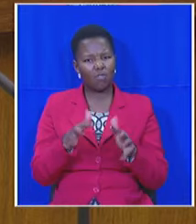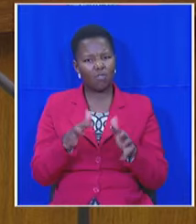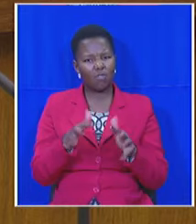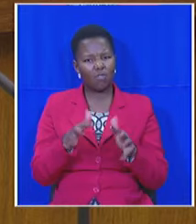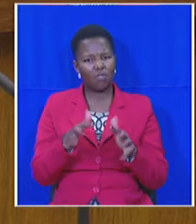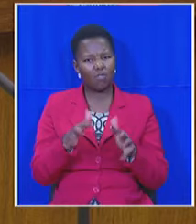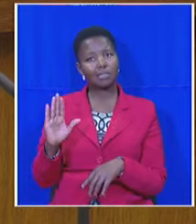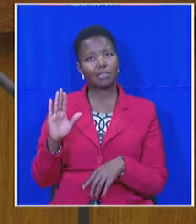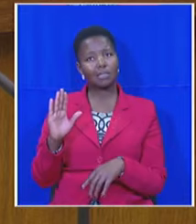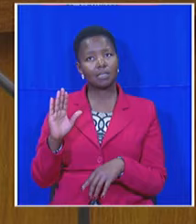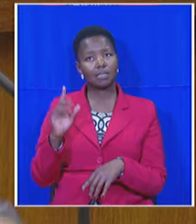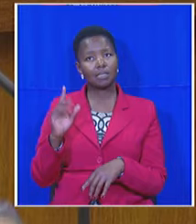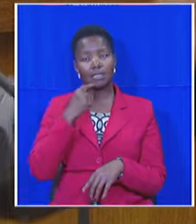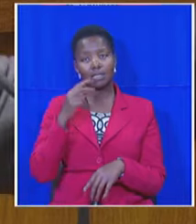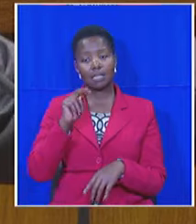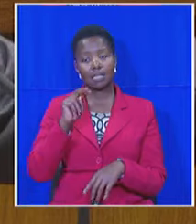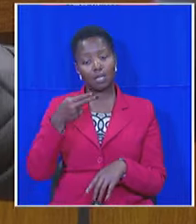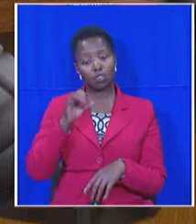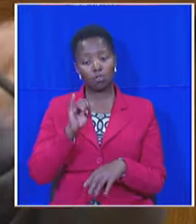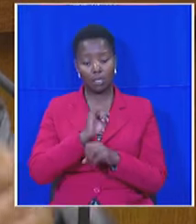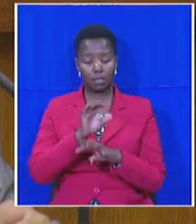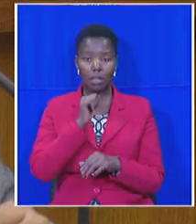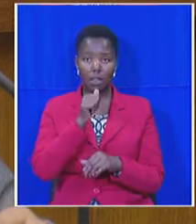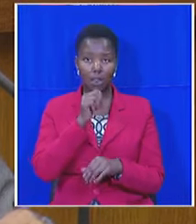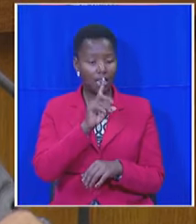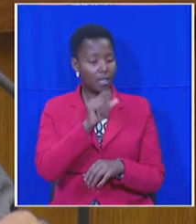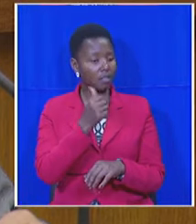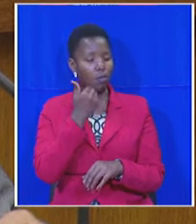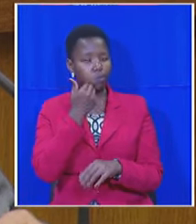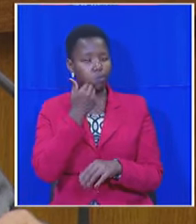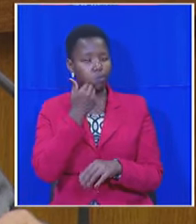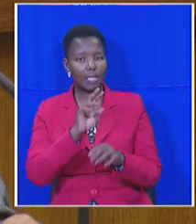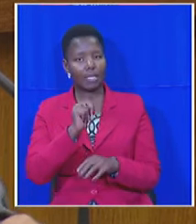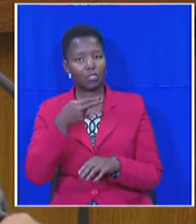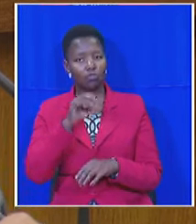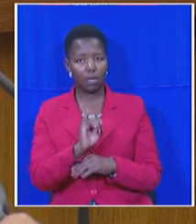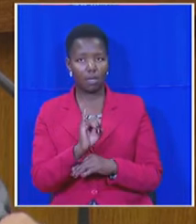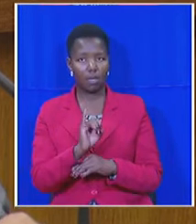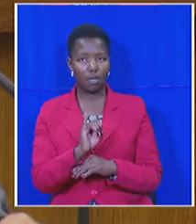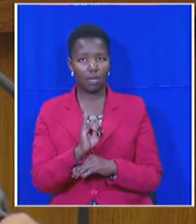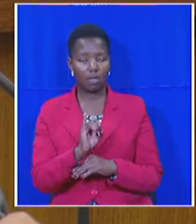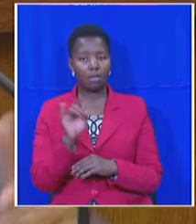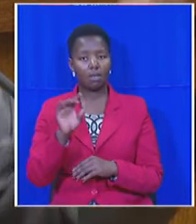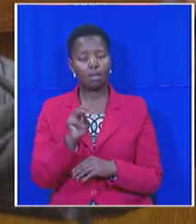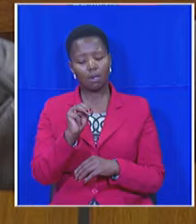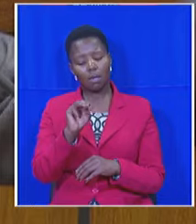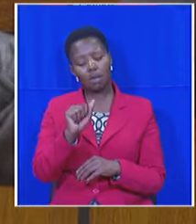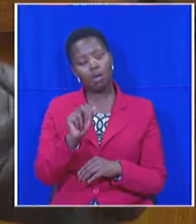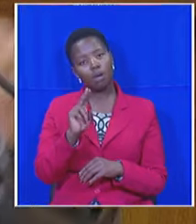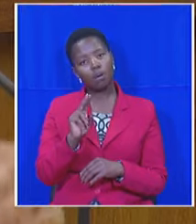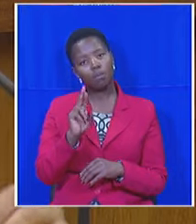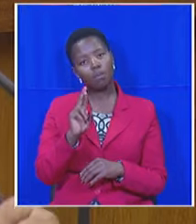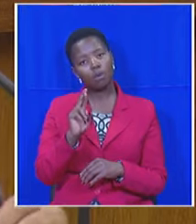which the NHI could not kick off, which the DA don't want to kick off. The Mauritian government, part of the SADC, has